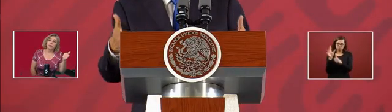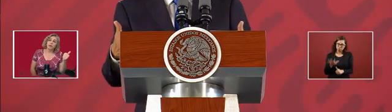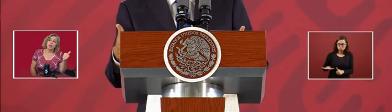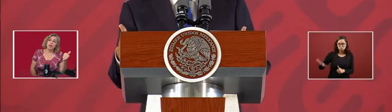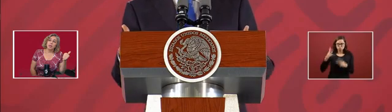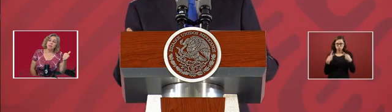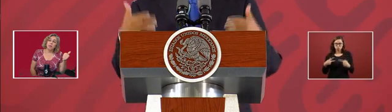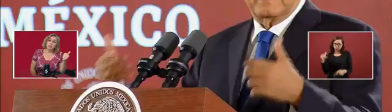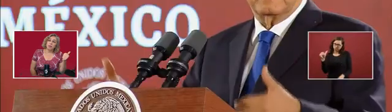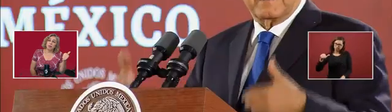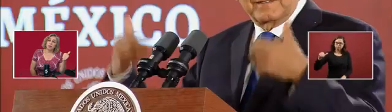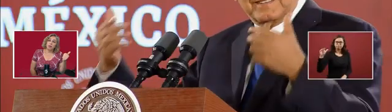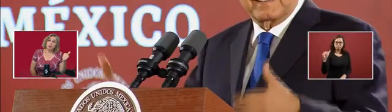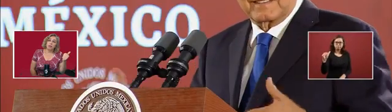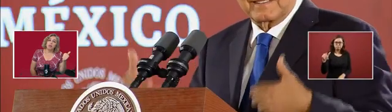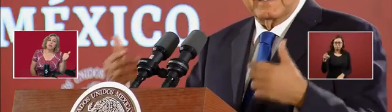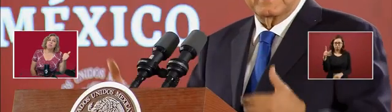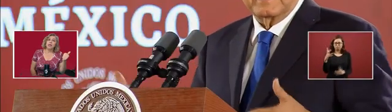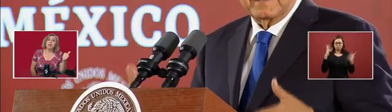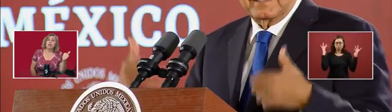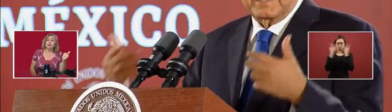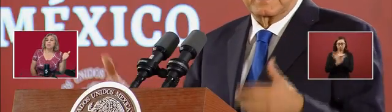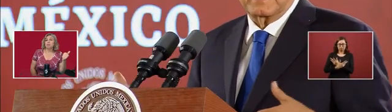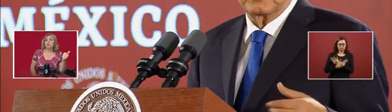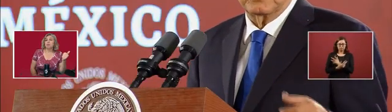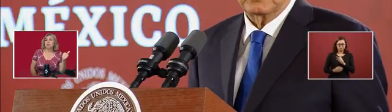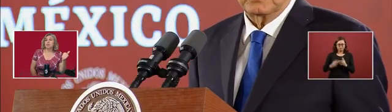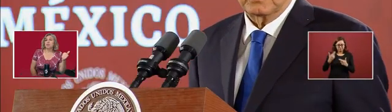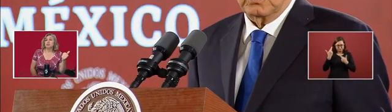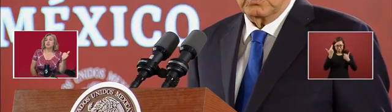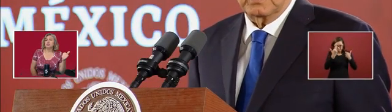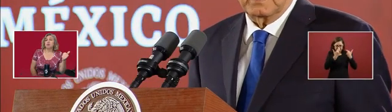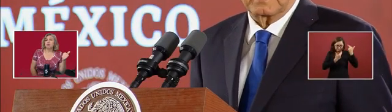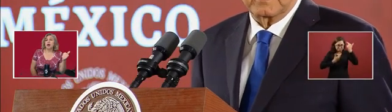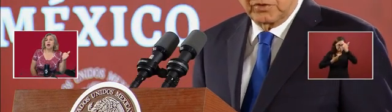also be politics regarding health,